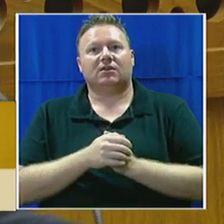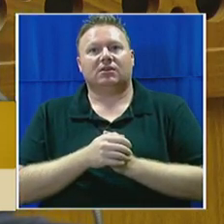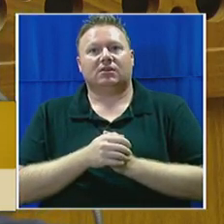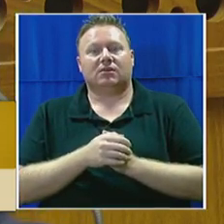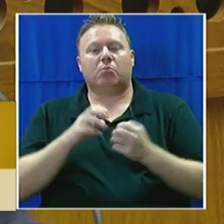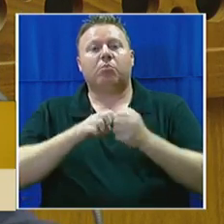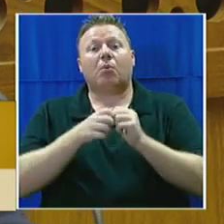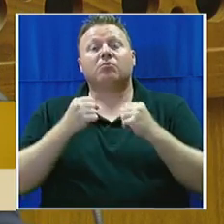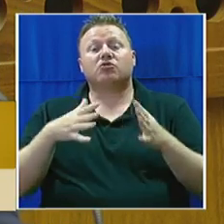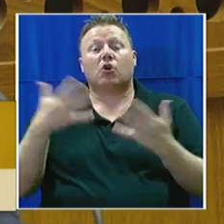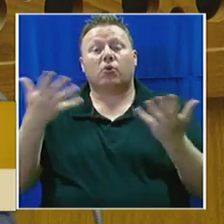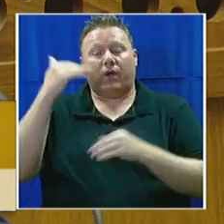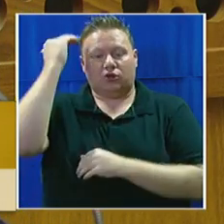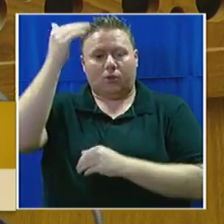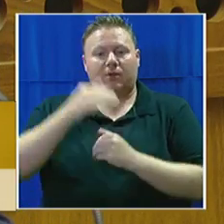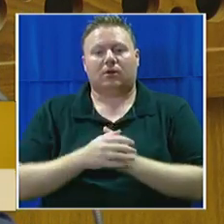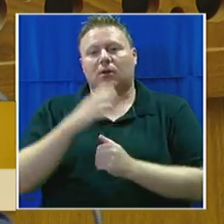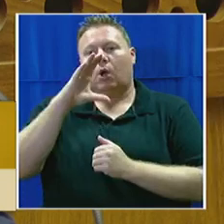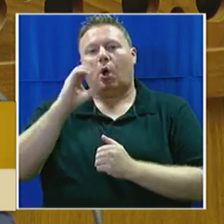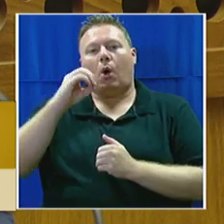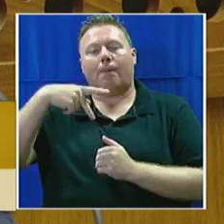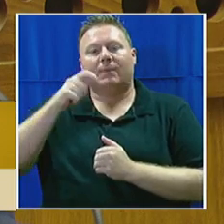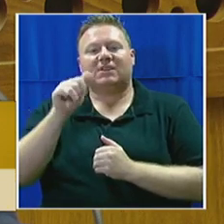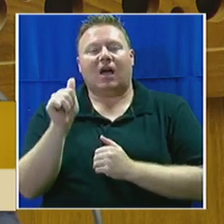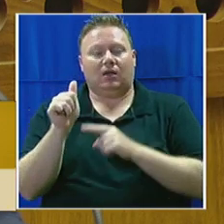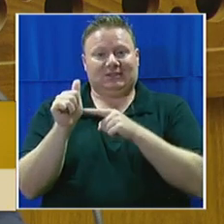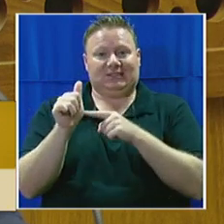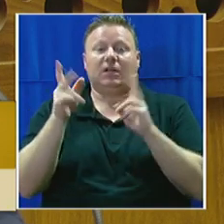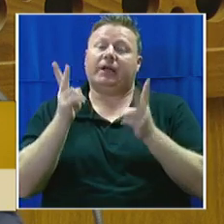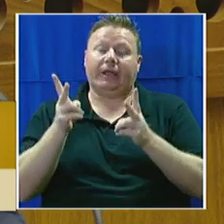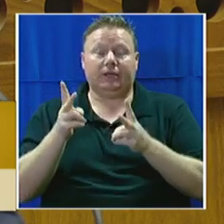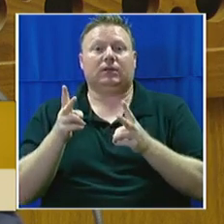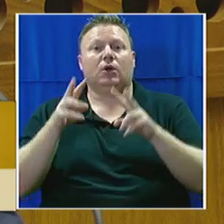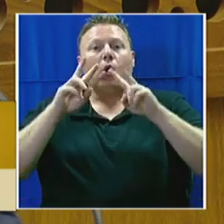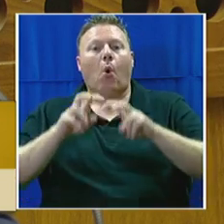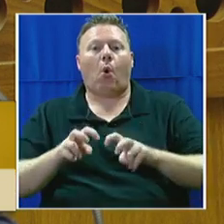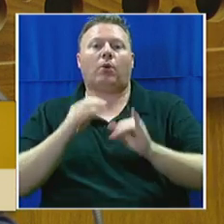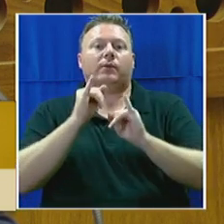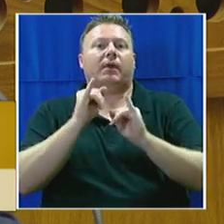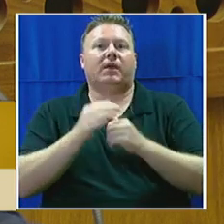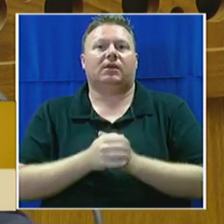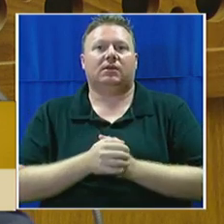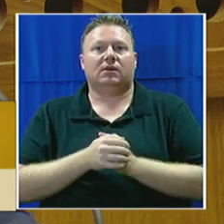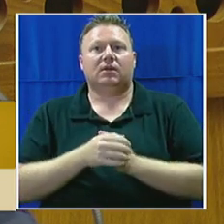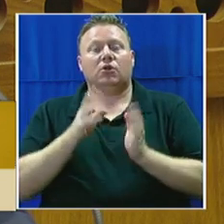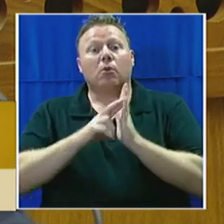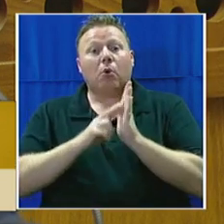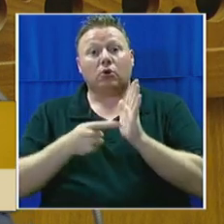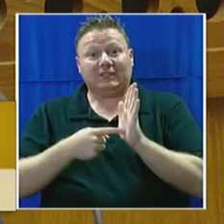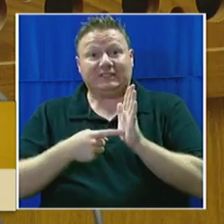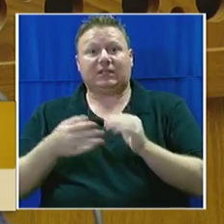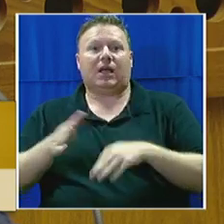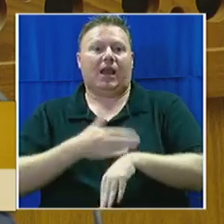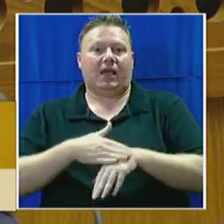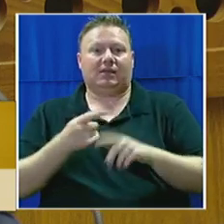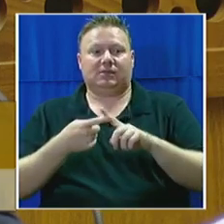top. COGTA has once again received a poor audit outcome from the Auditor General. Not only was that report late, but it also